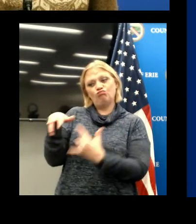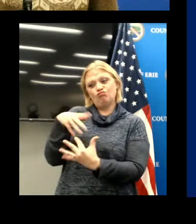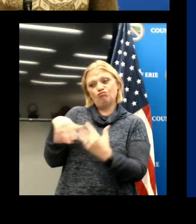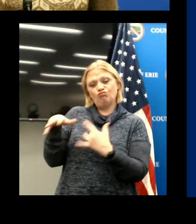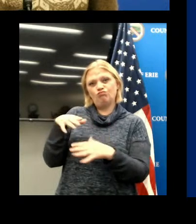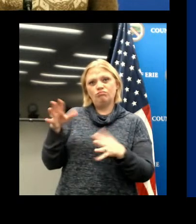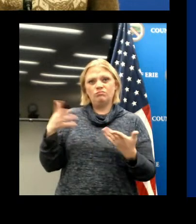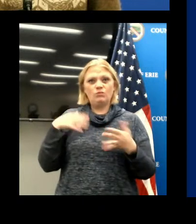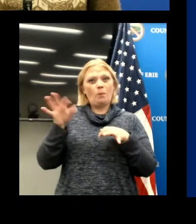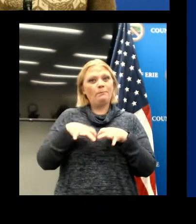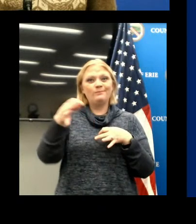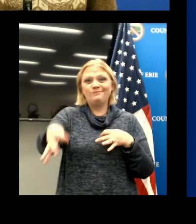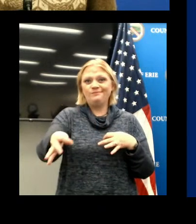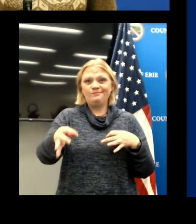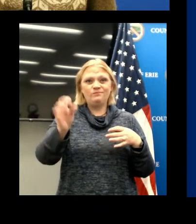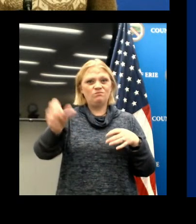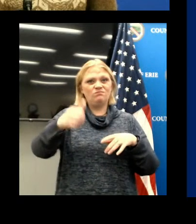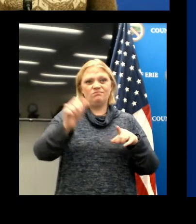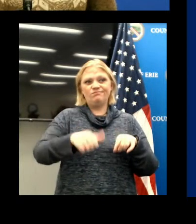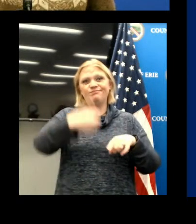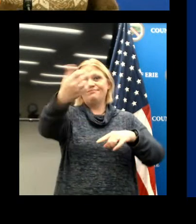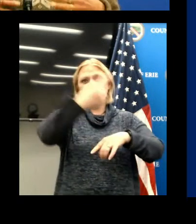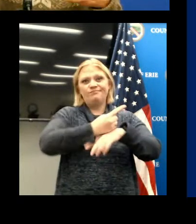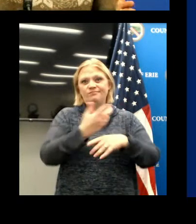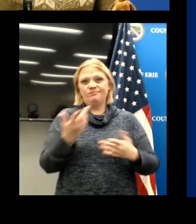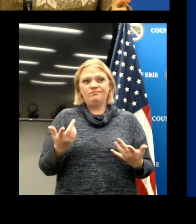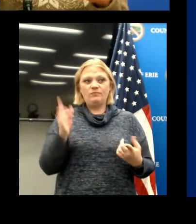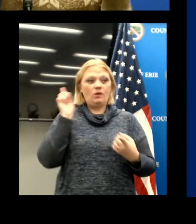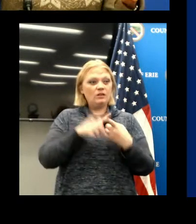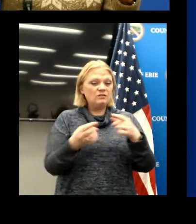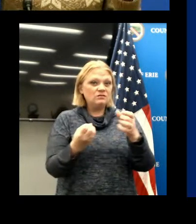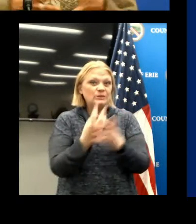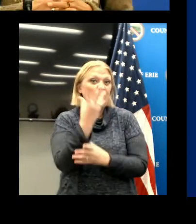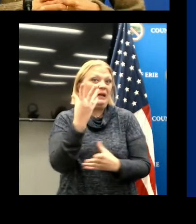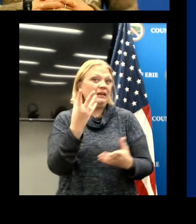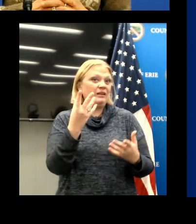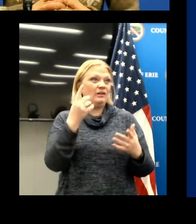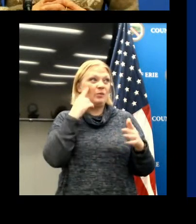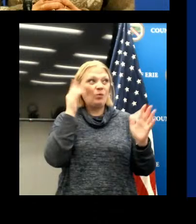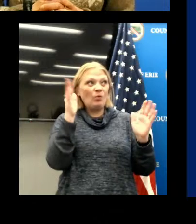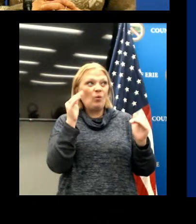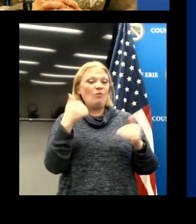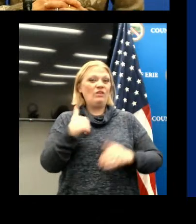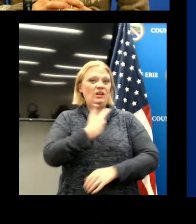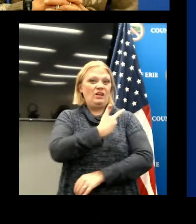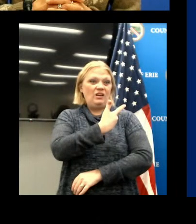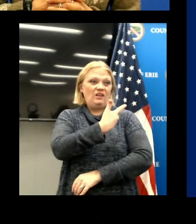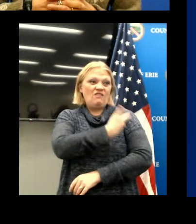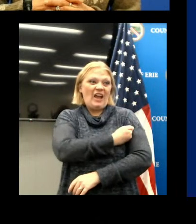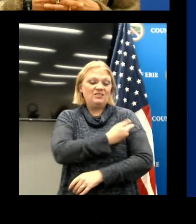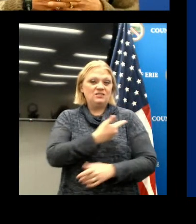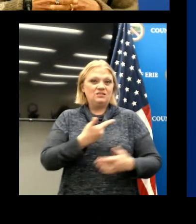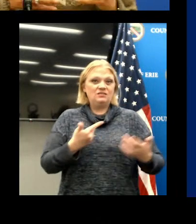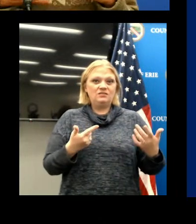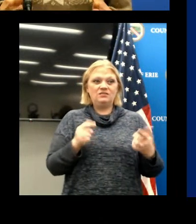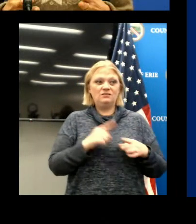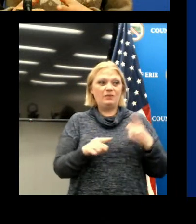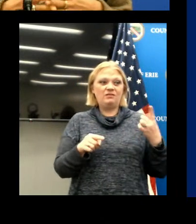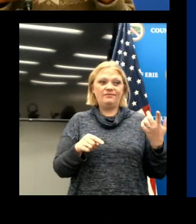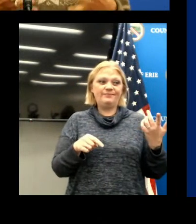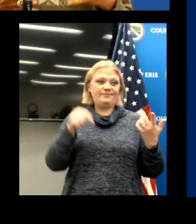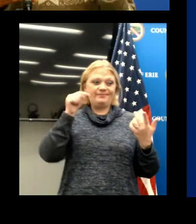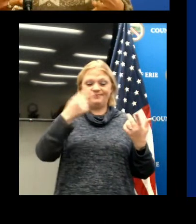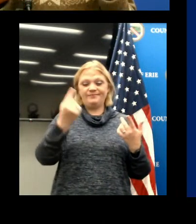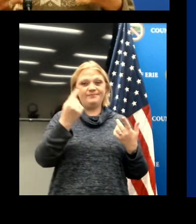and postpone them to another date until the spring, when we hopefully will have a vaccine. But this is something